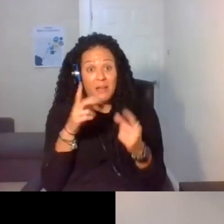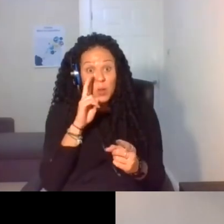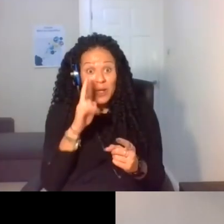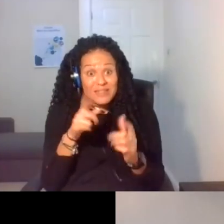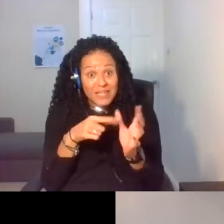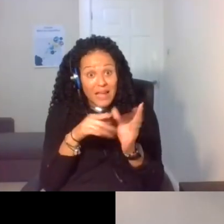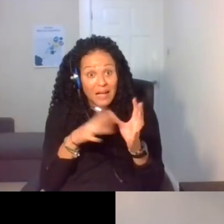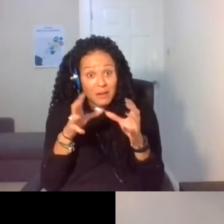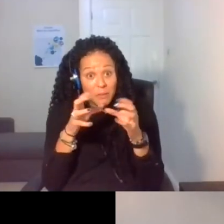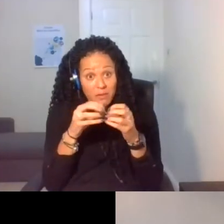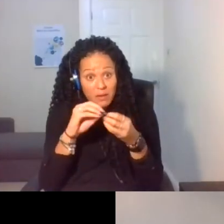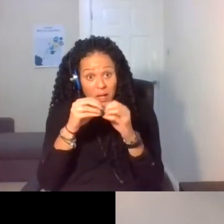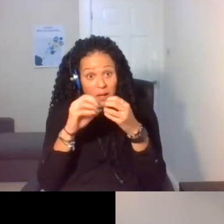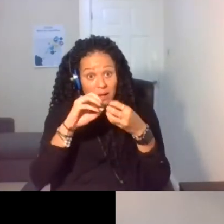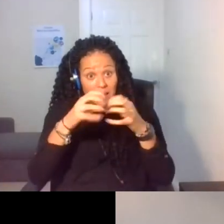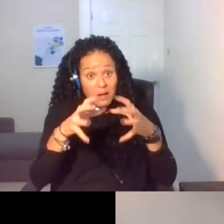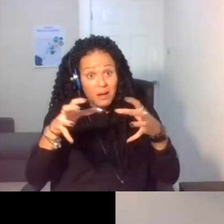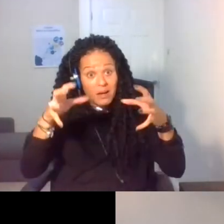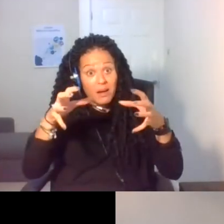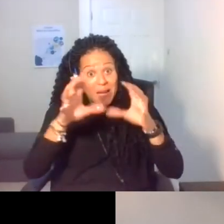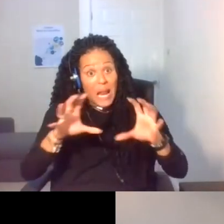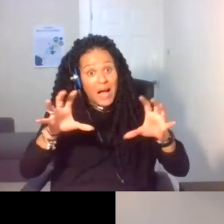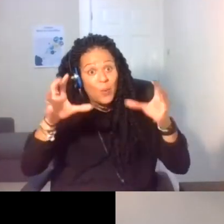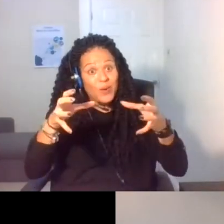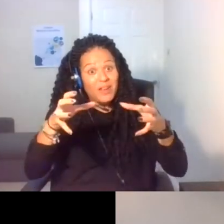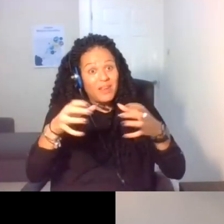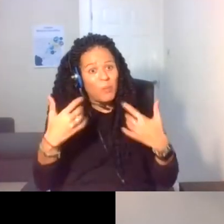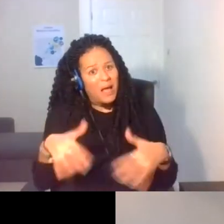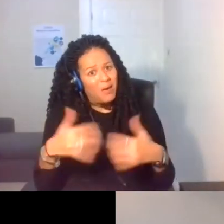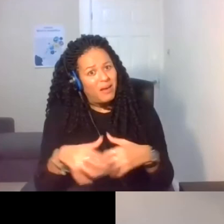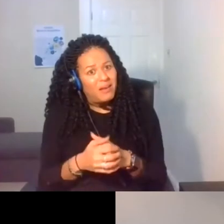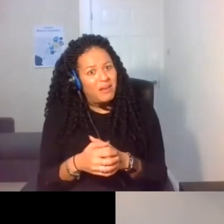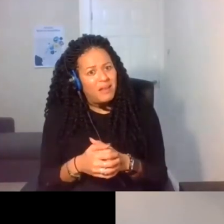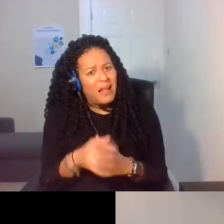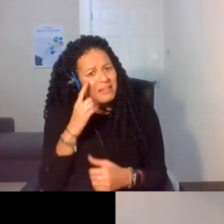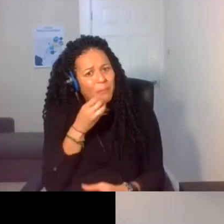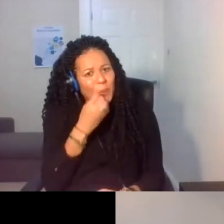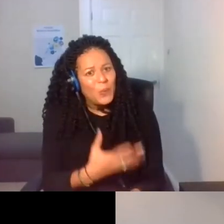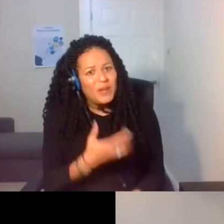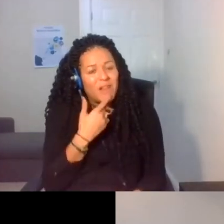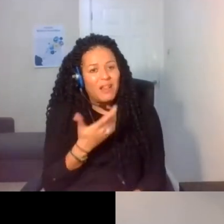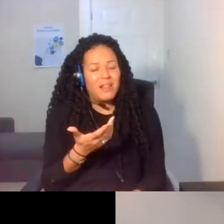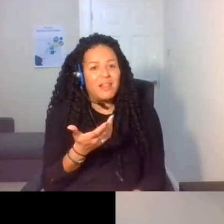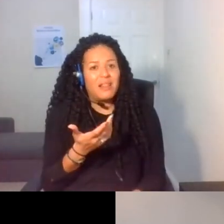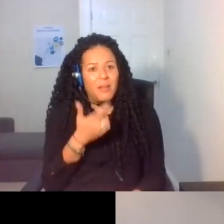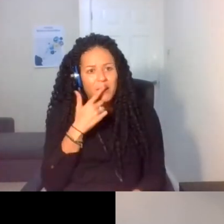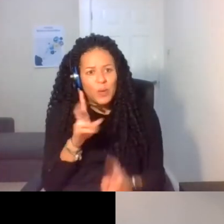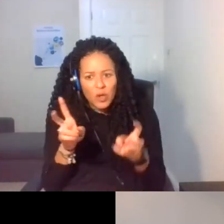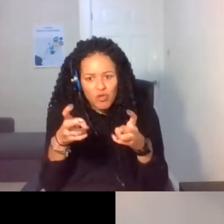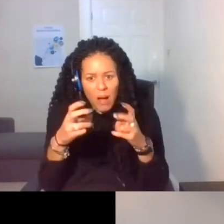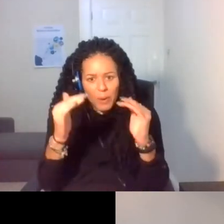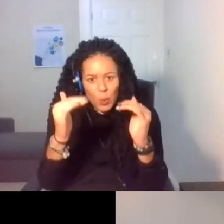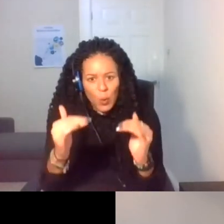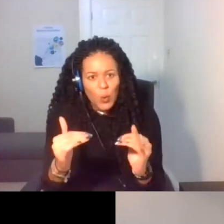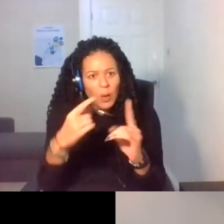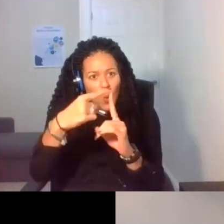it. You can actually see them, and I find actually very beautiful the fact that you can trap and cool down